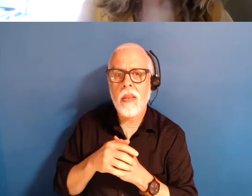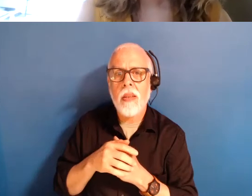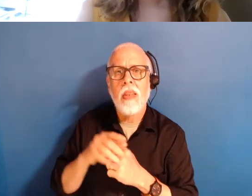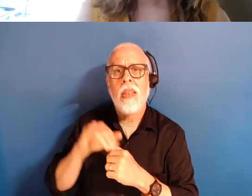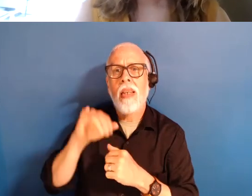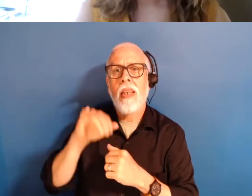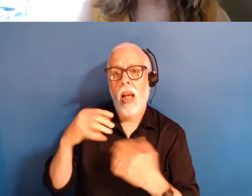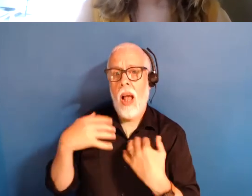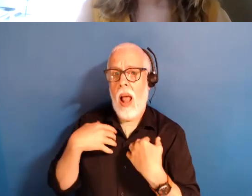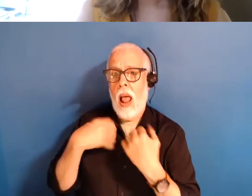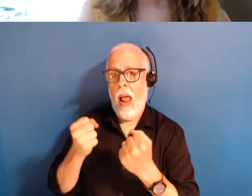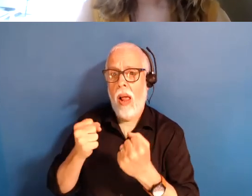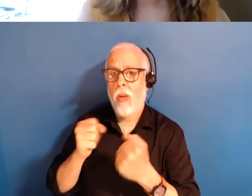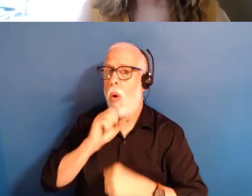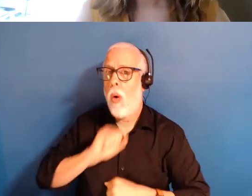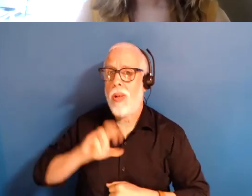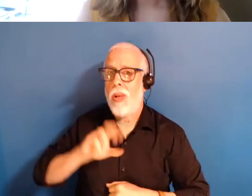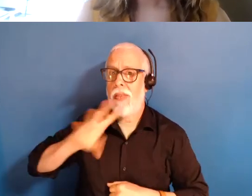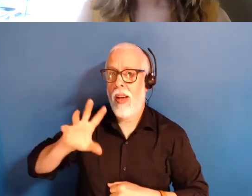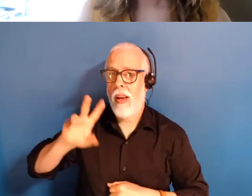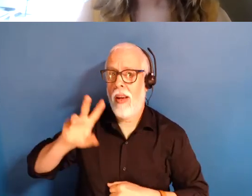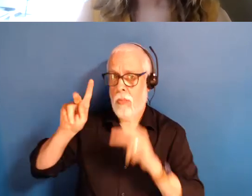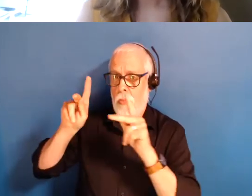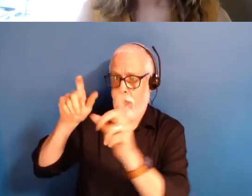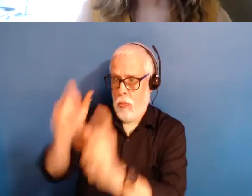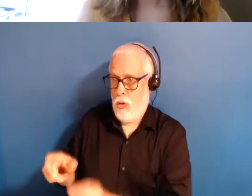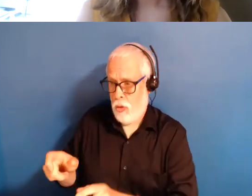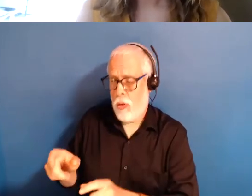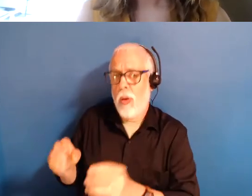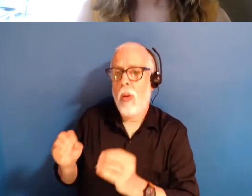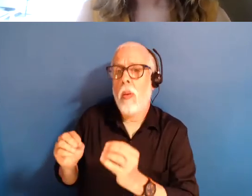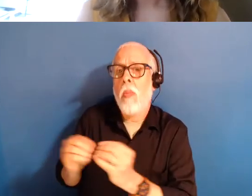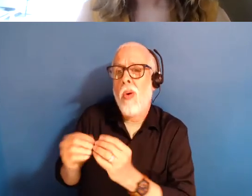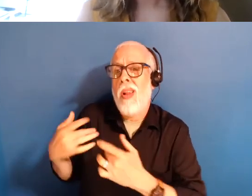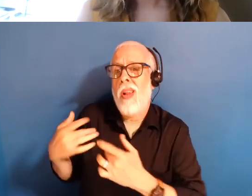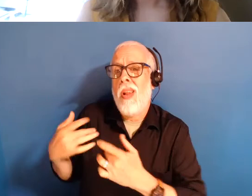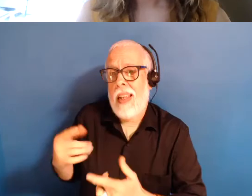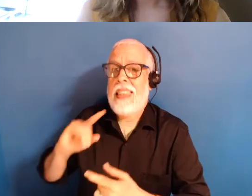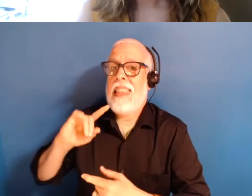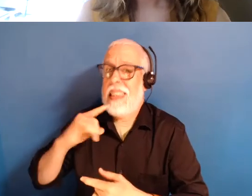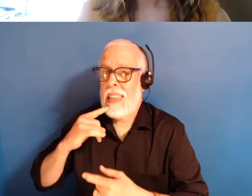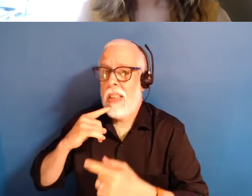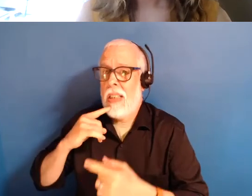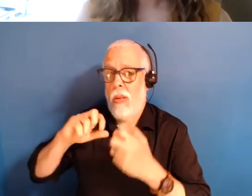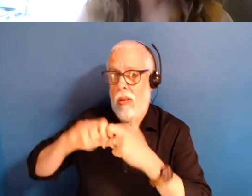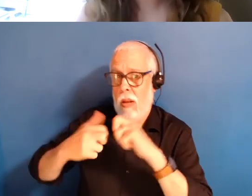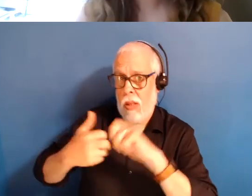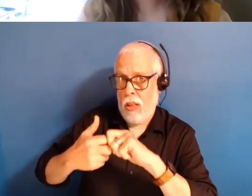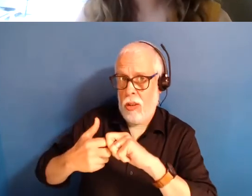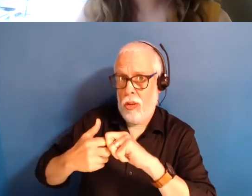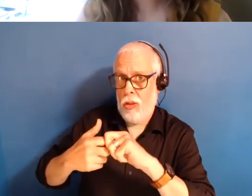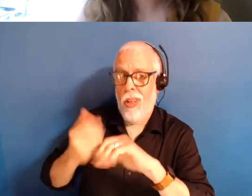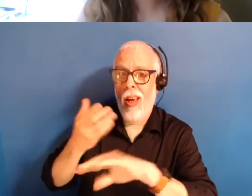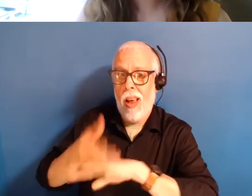a healthy 65-year-old person more likely to have a serious complication